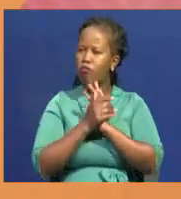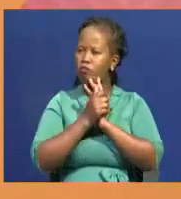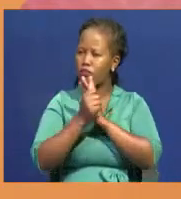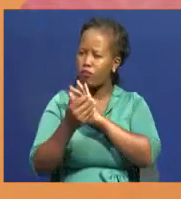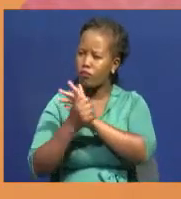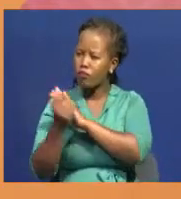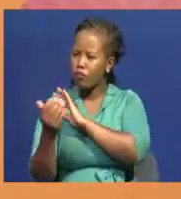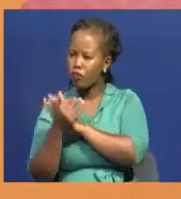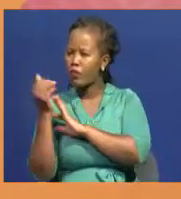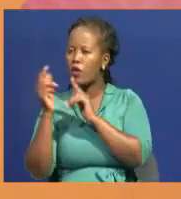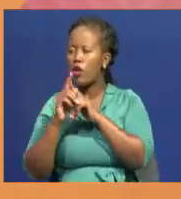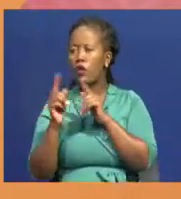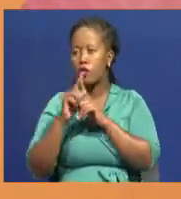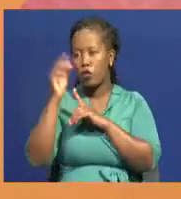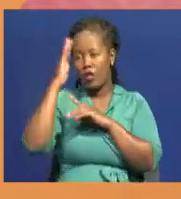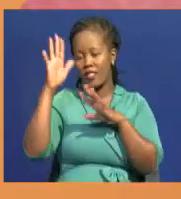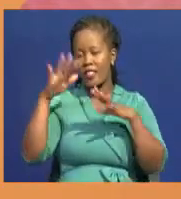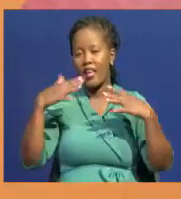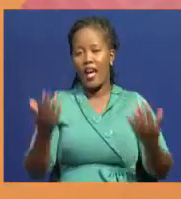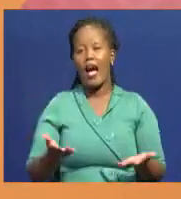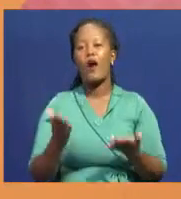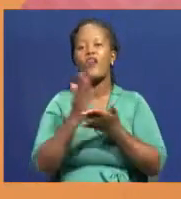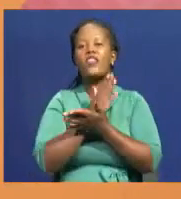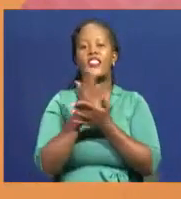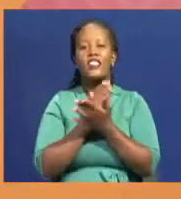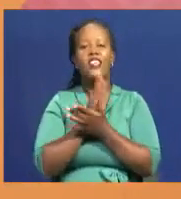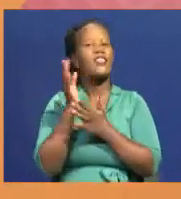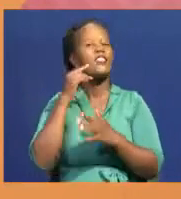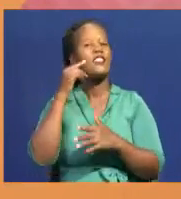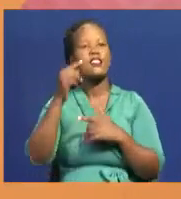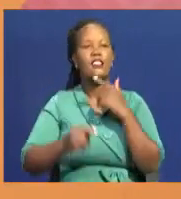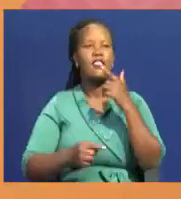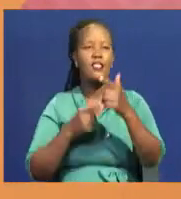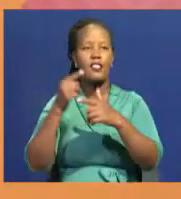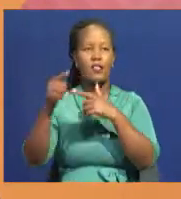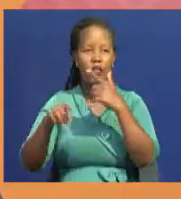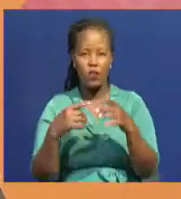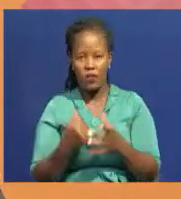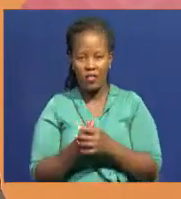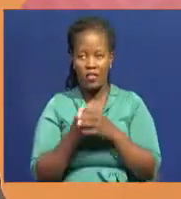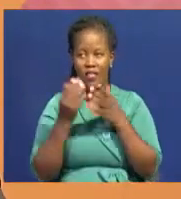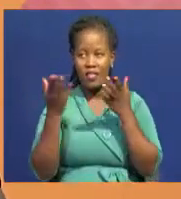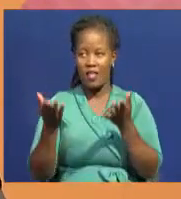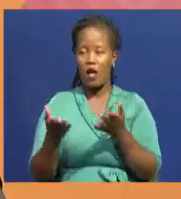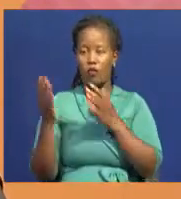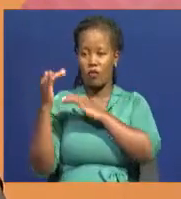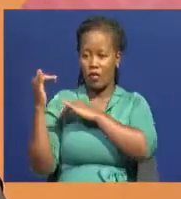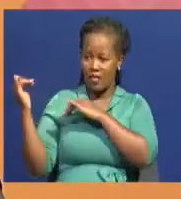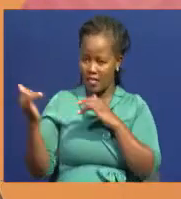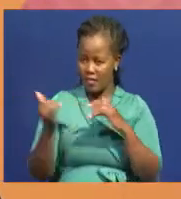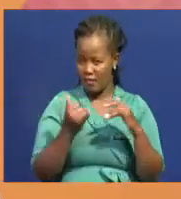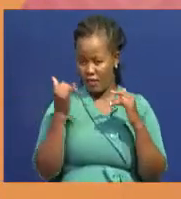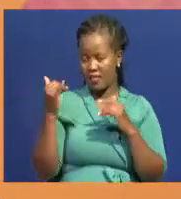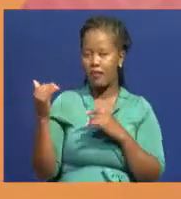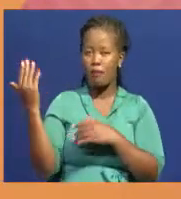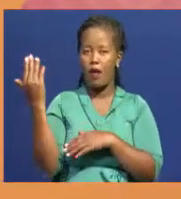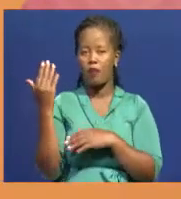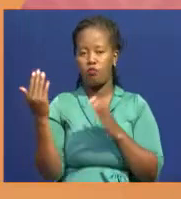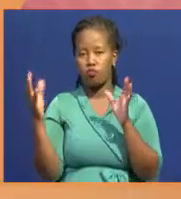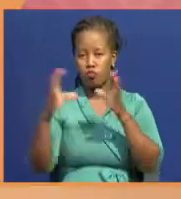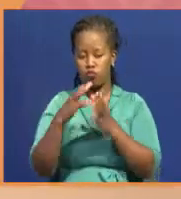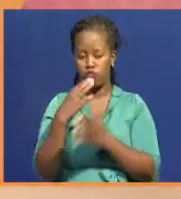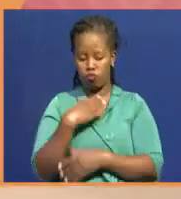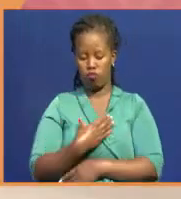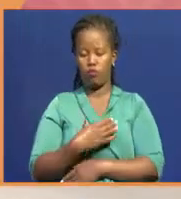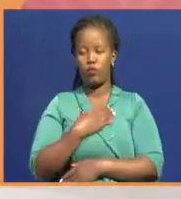actually knowing how the industry is and much, much more. And allow me now to rope in my panel of experts, beginning from